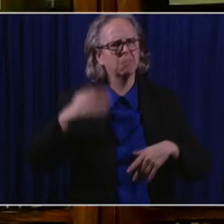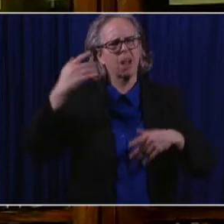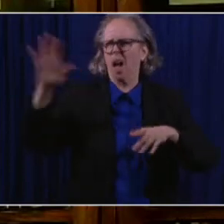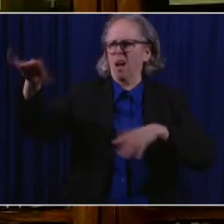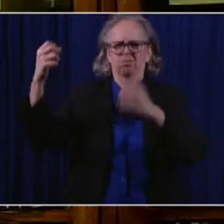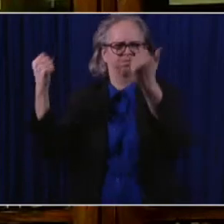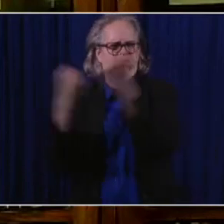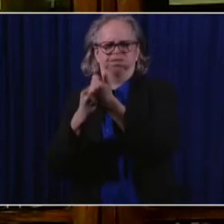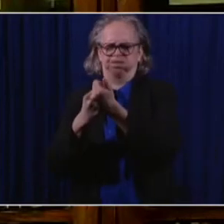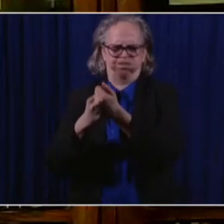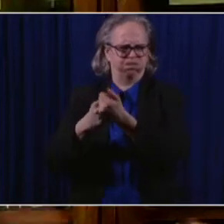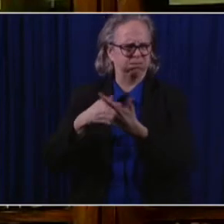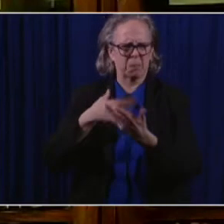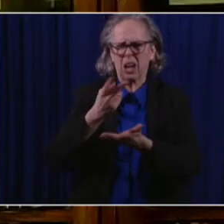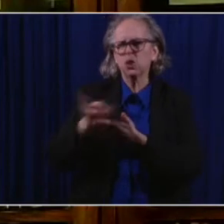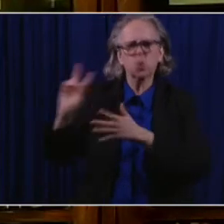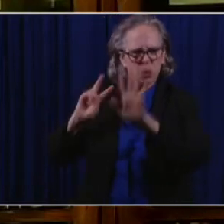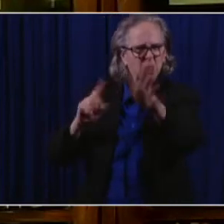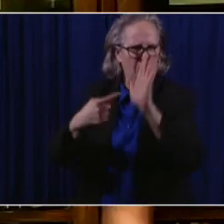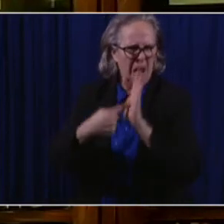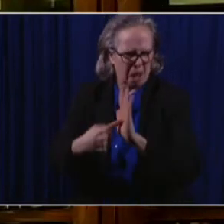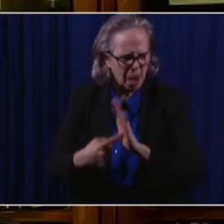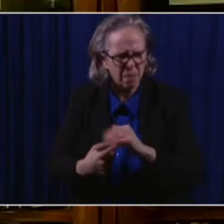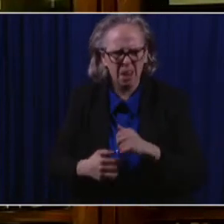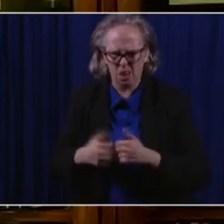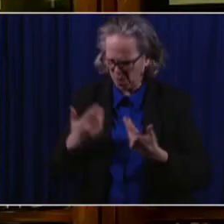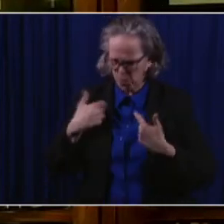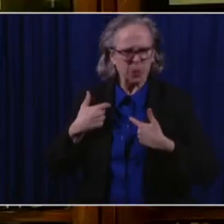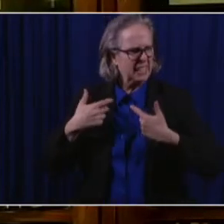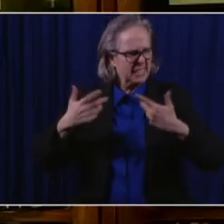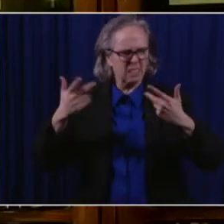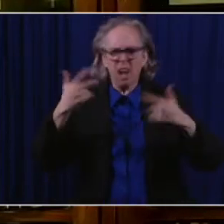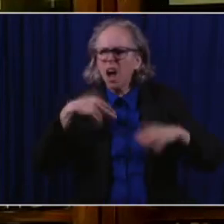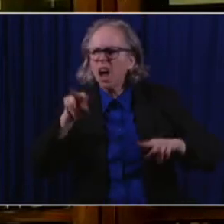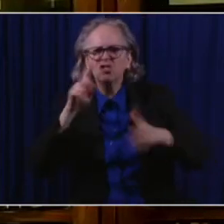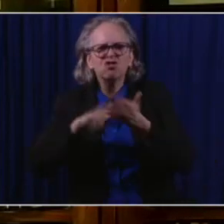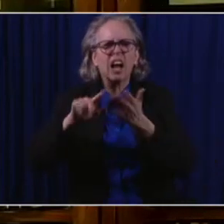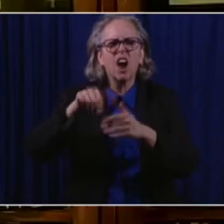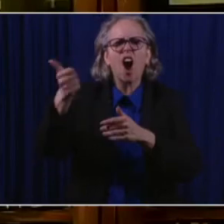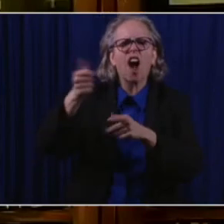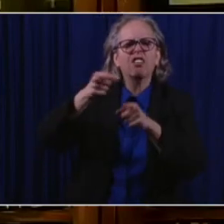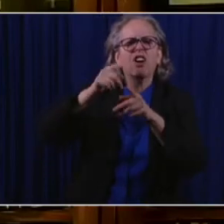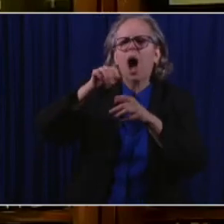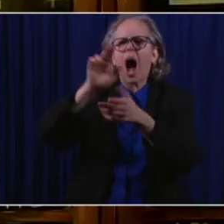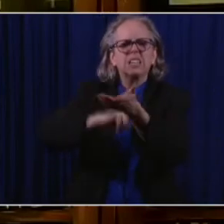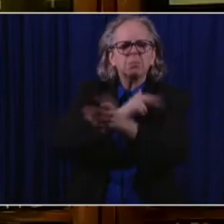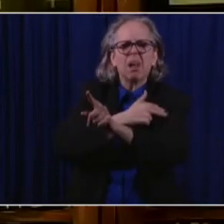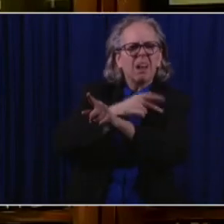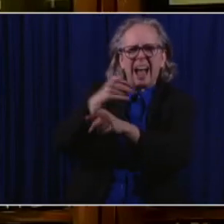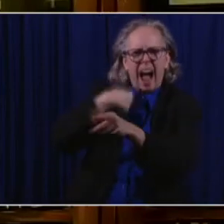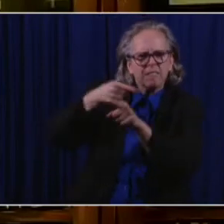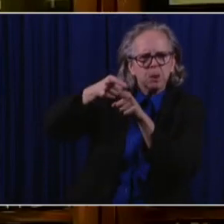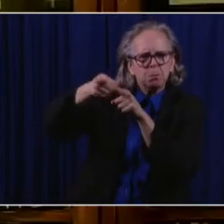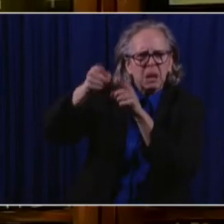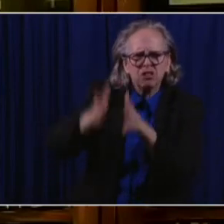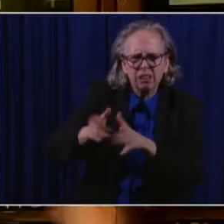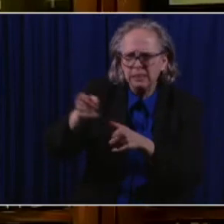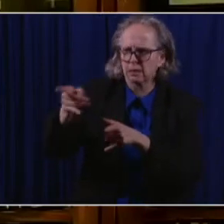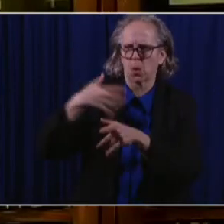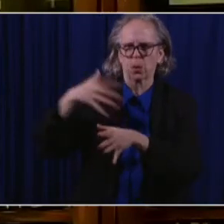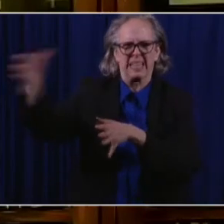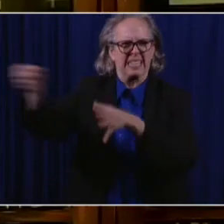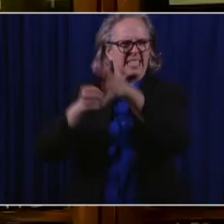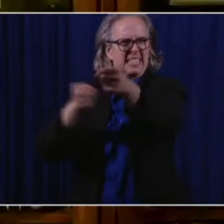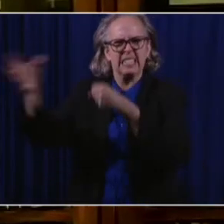ago pulling in general internists, rheumatologists, cardiologists, gastroenterologists, or even our palliative care staff that normally would be an outpatient clinic